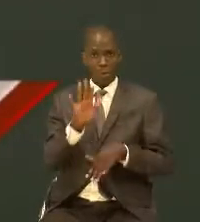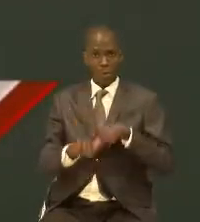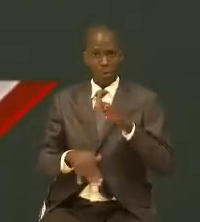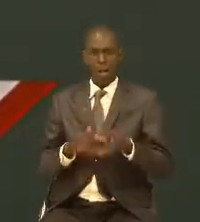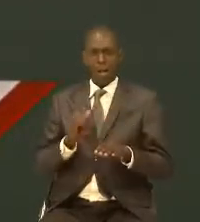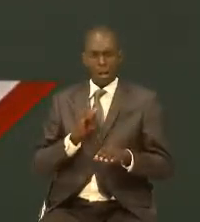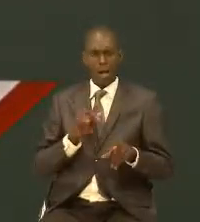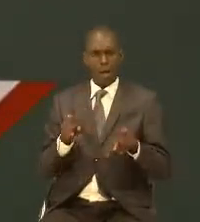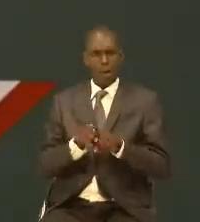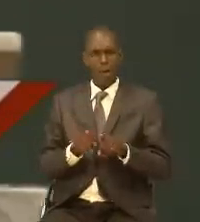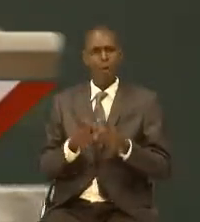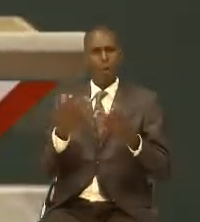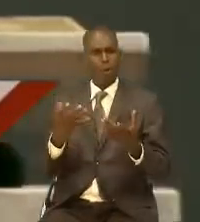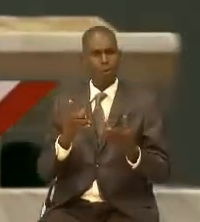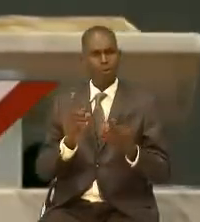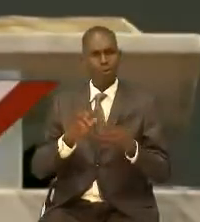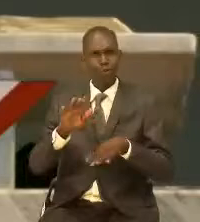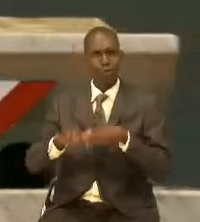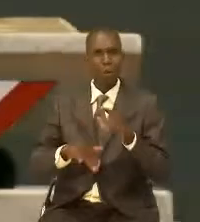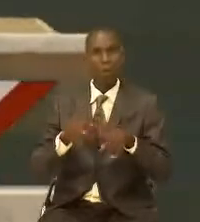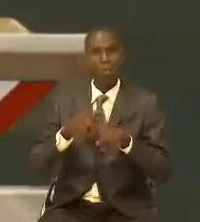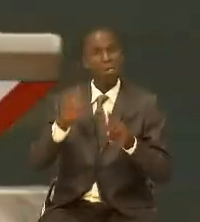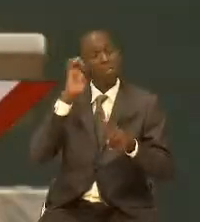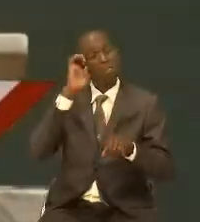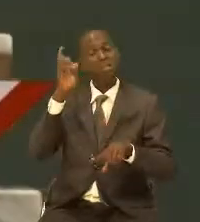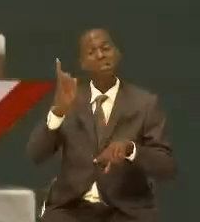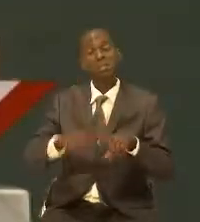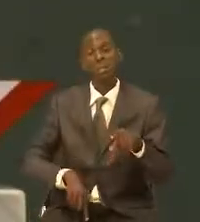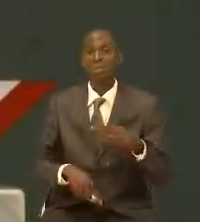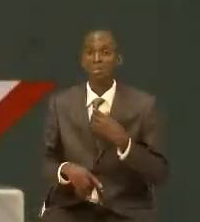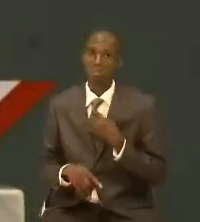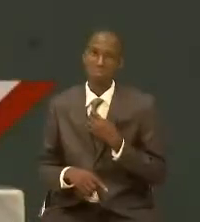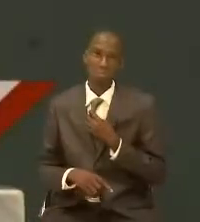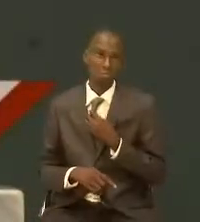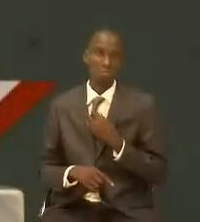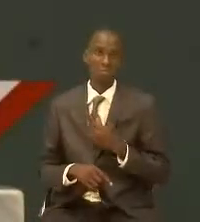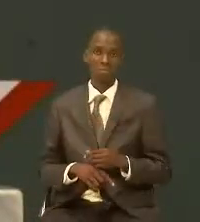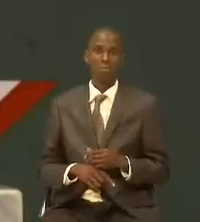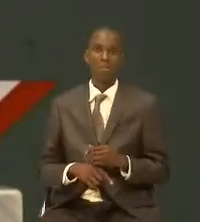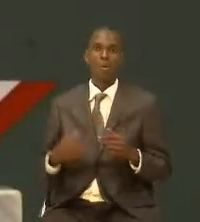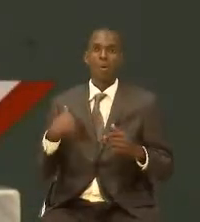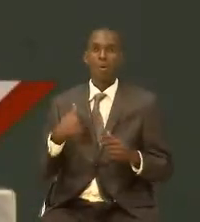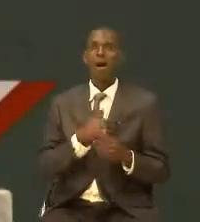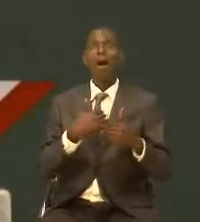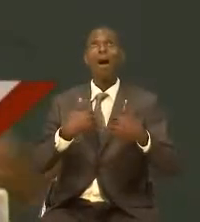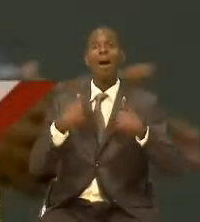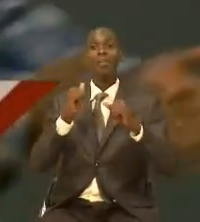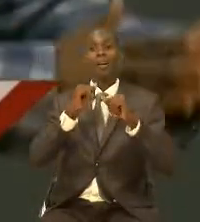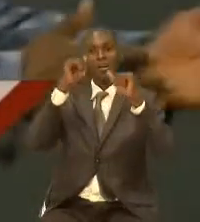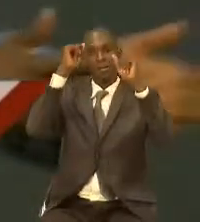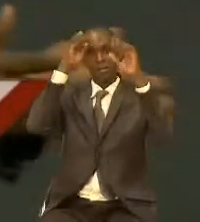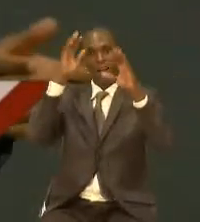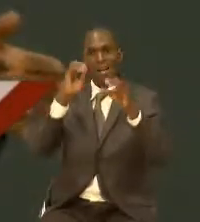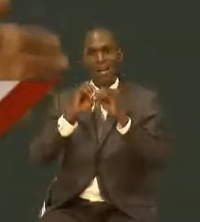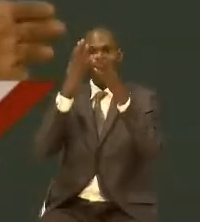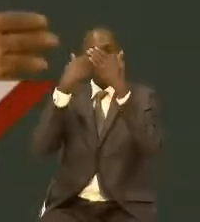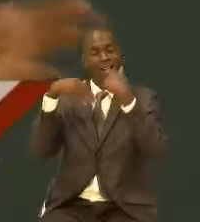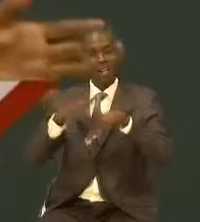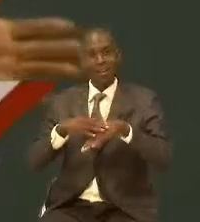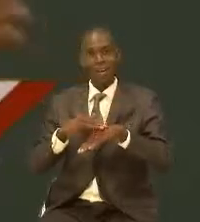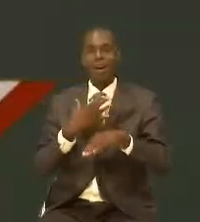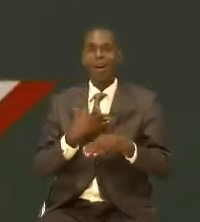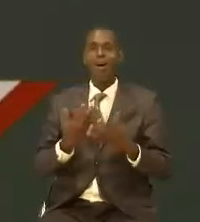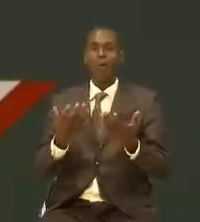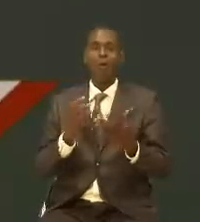not walk like his father we have a father in heaven and he wants us to walk with him